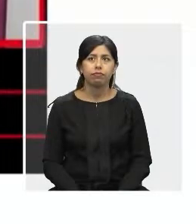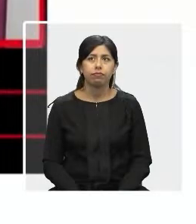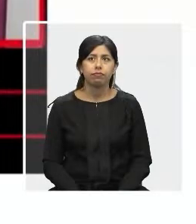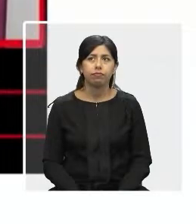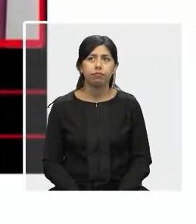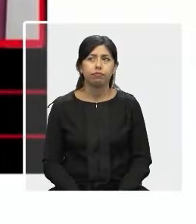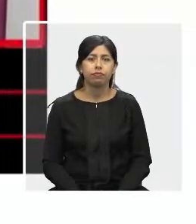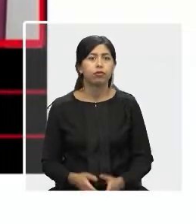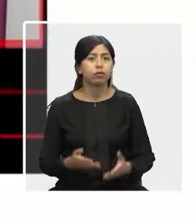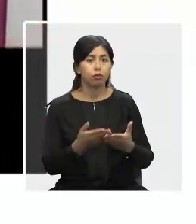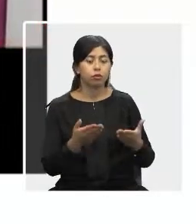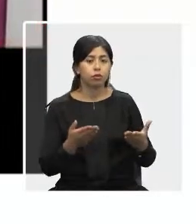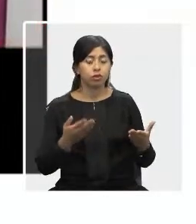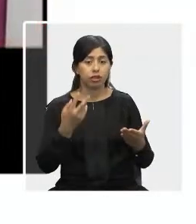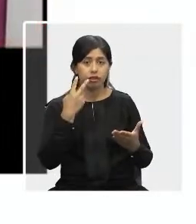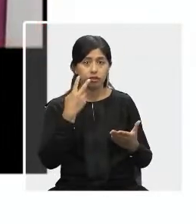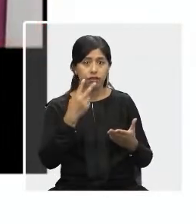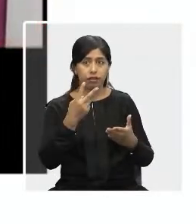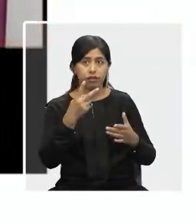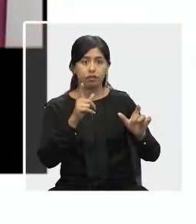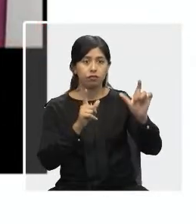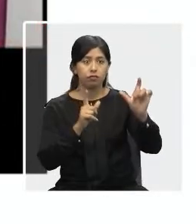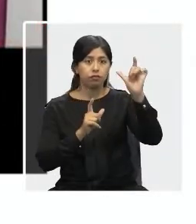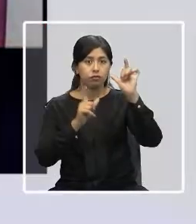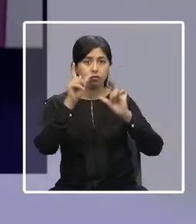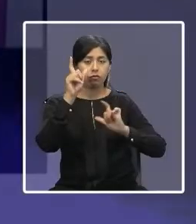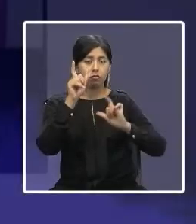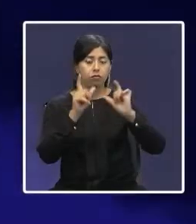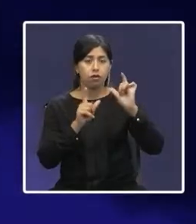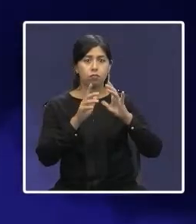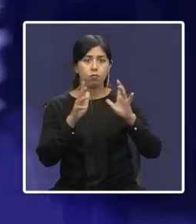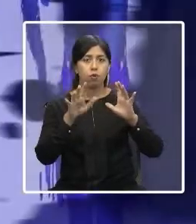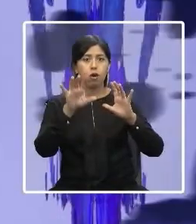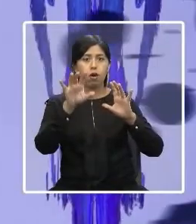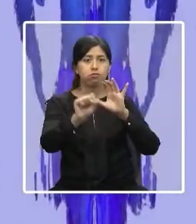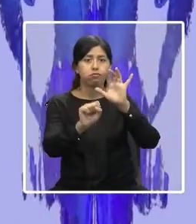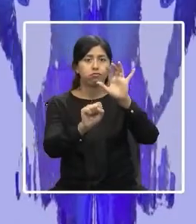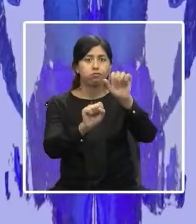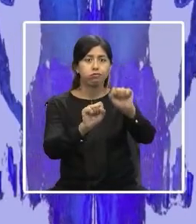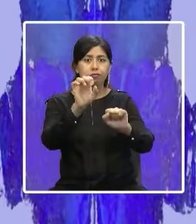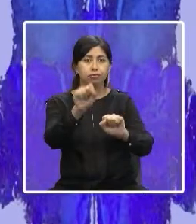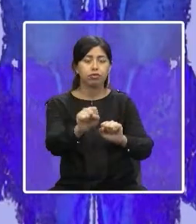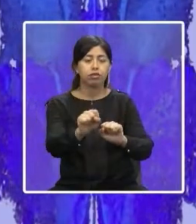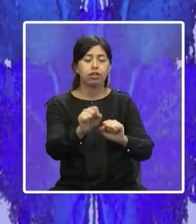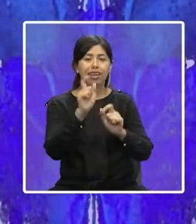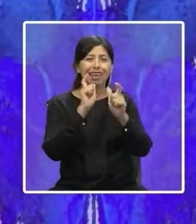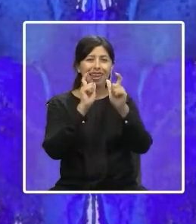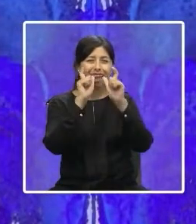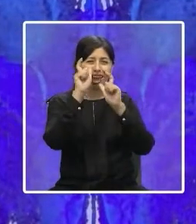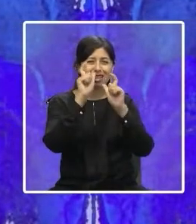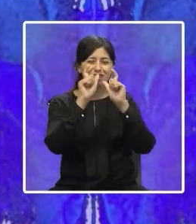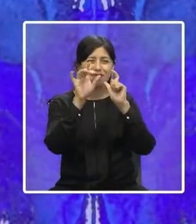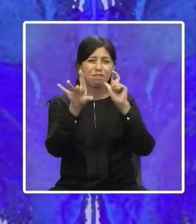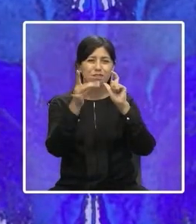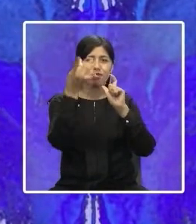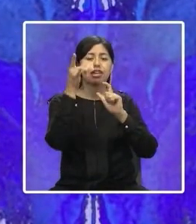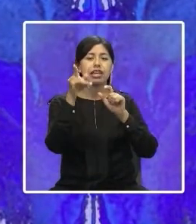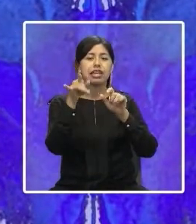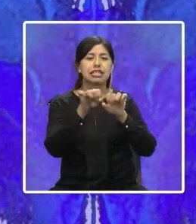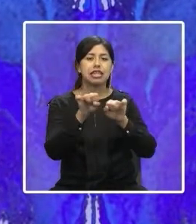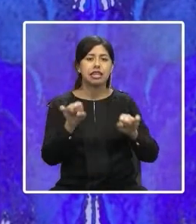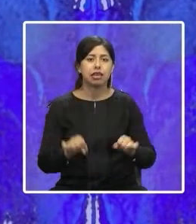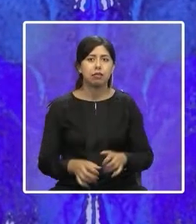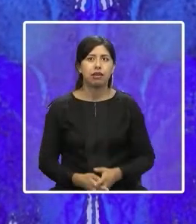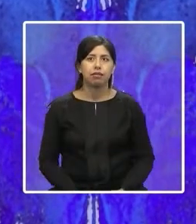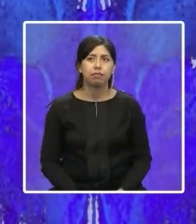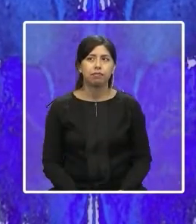signs. So, capture how are you doing today? By the system. I'm doing well. That's good. Very small signs,